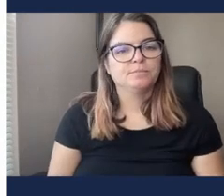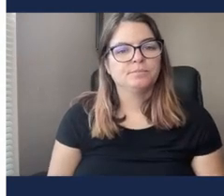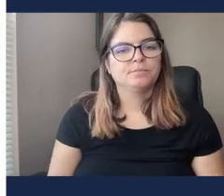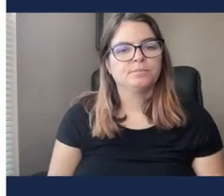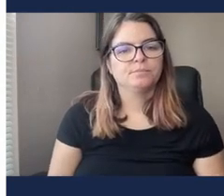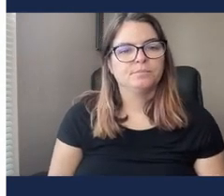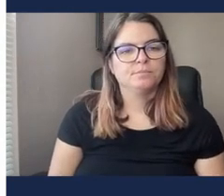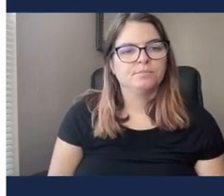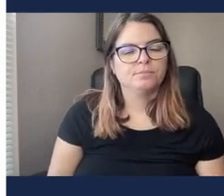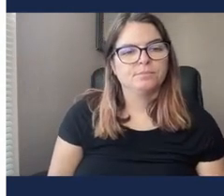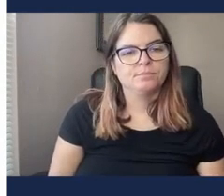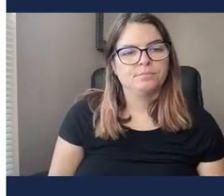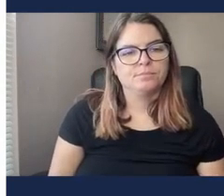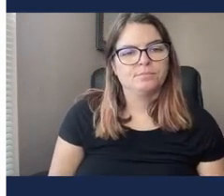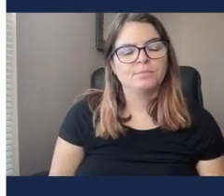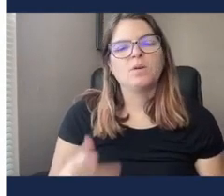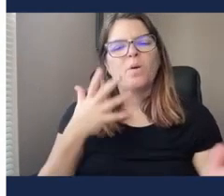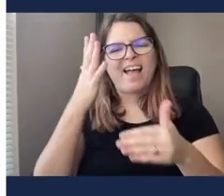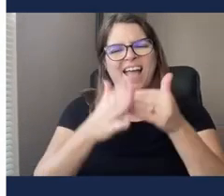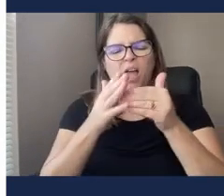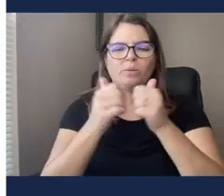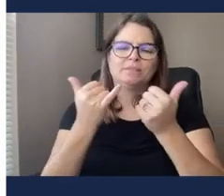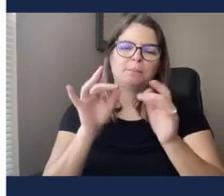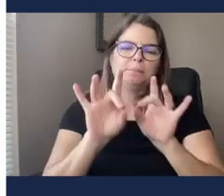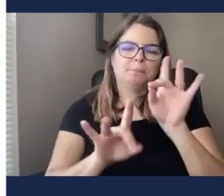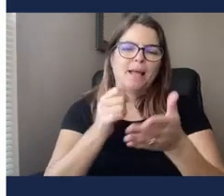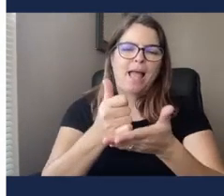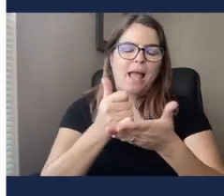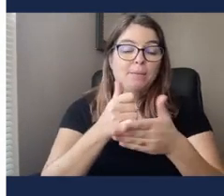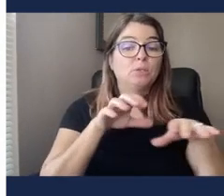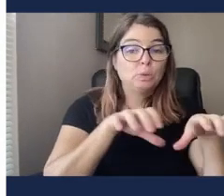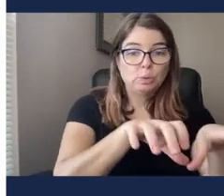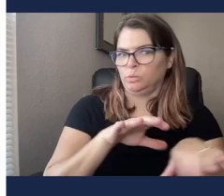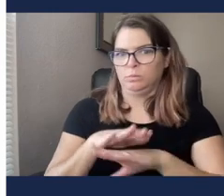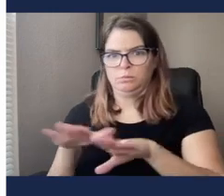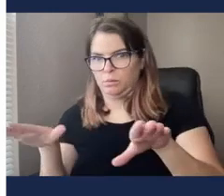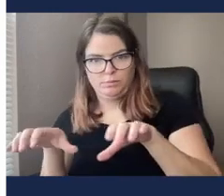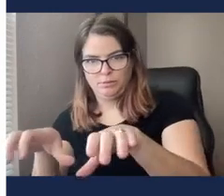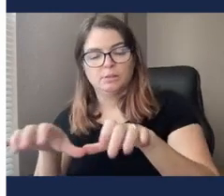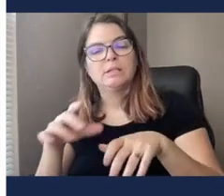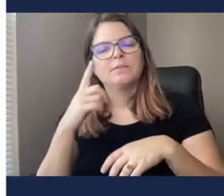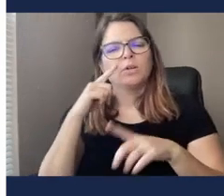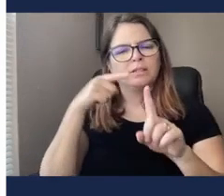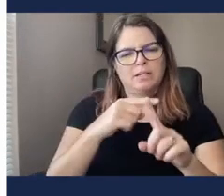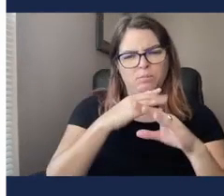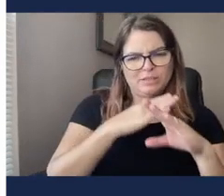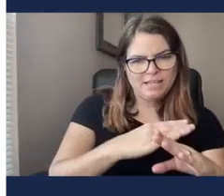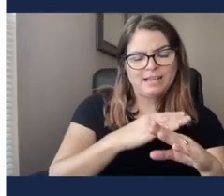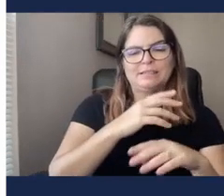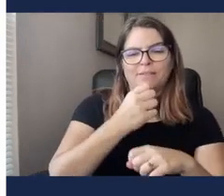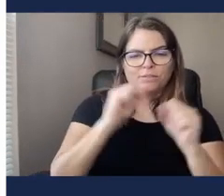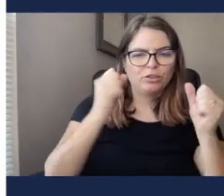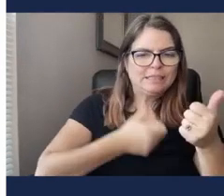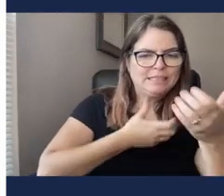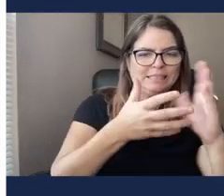Finish with some helpful do's and don'ts for how we can talk about free speech and the protection of free speech, especially